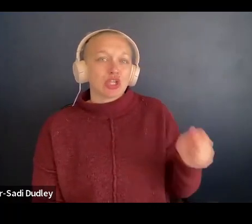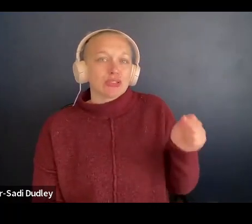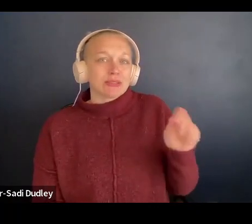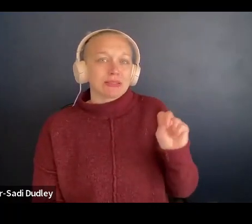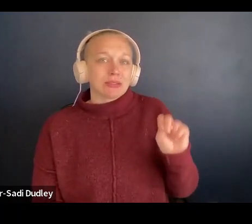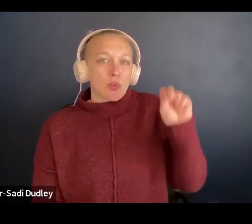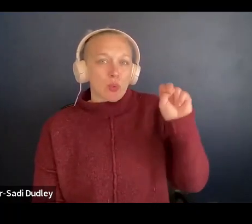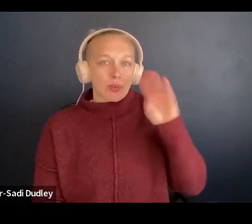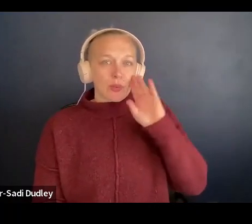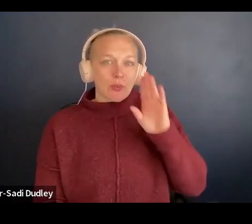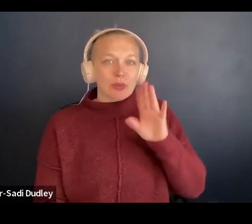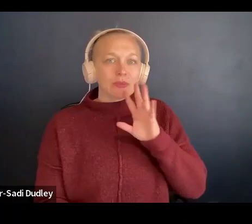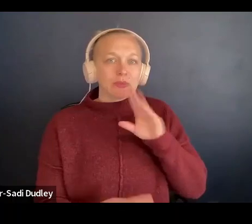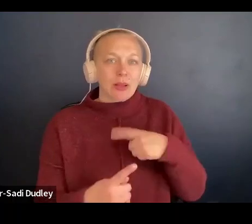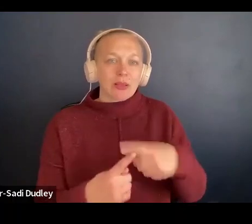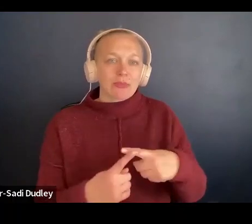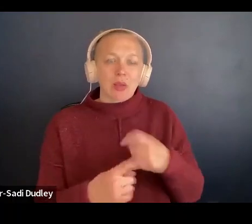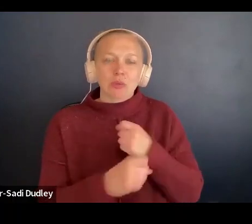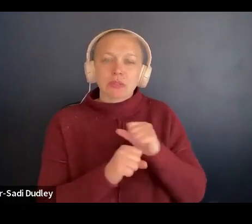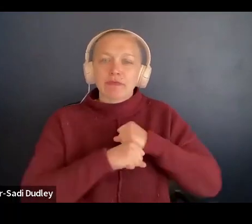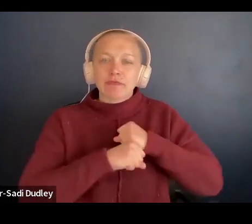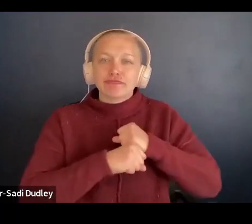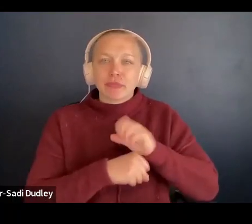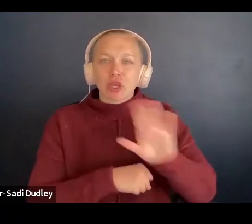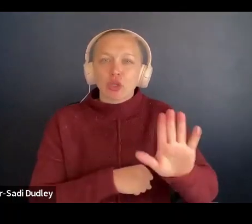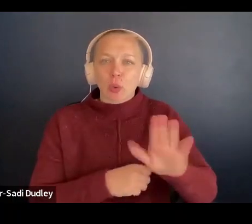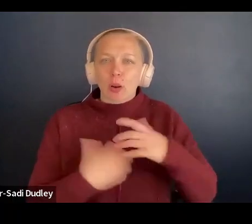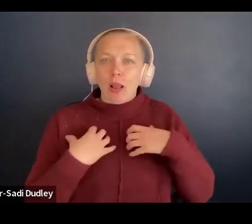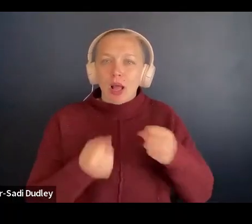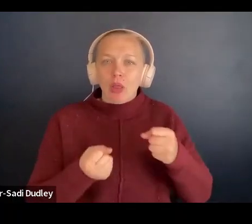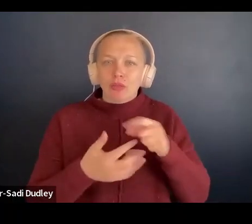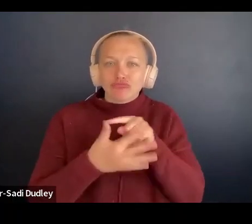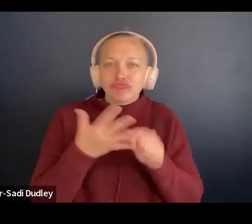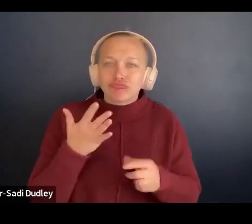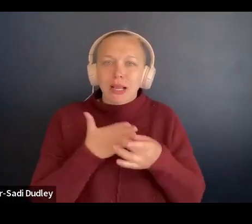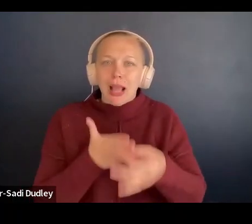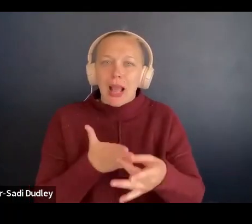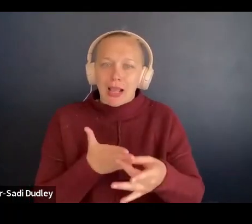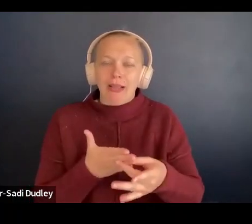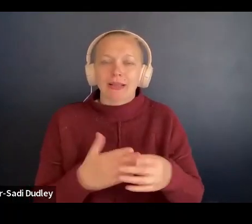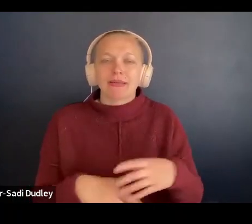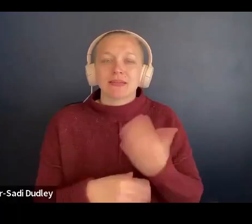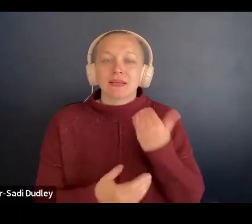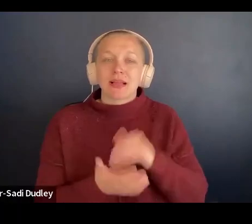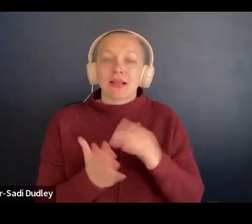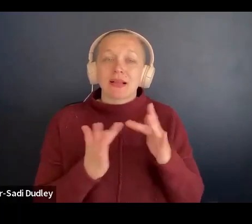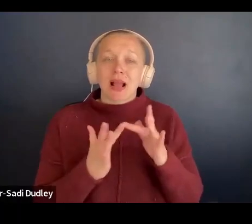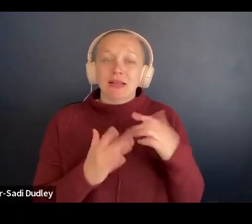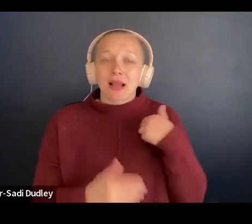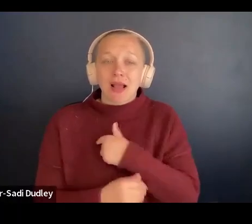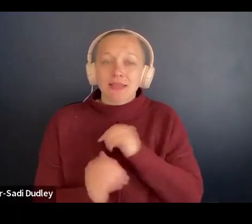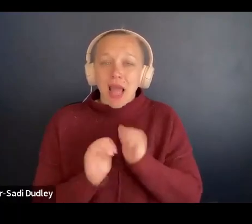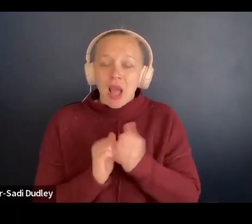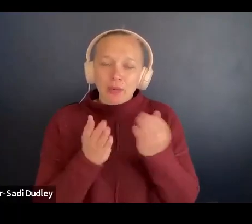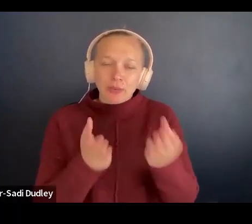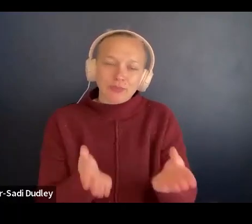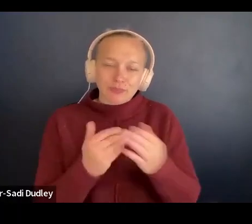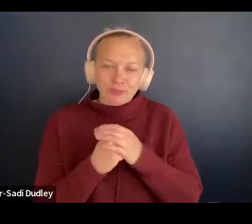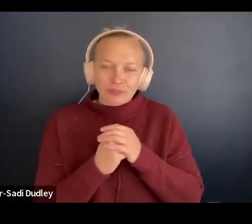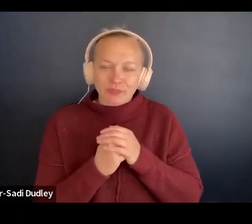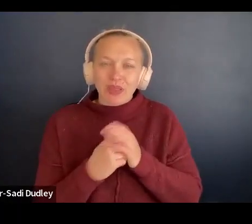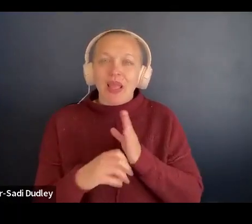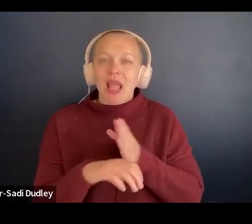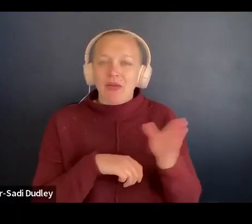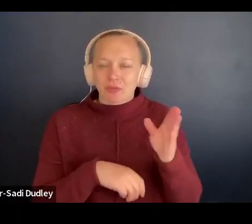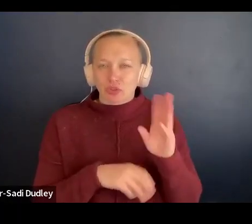guide to healthcare directives. And then here is our agency contact information. After the webinar, you